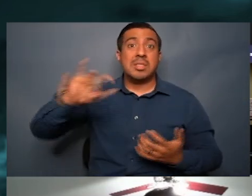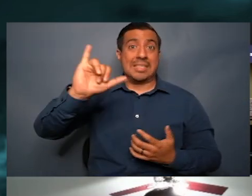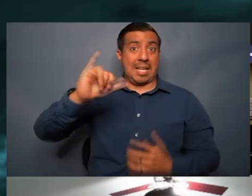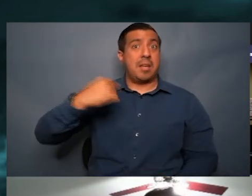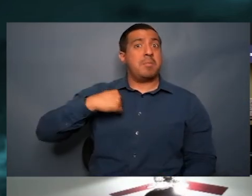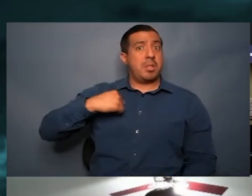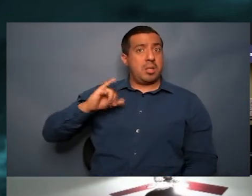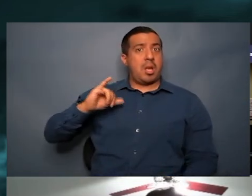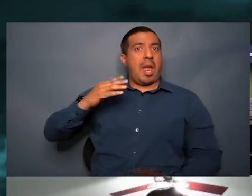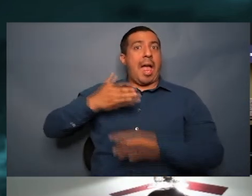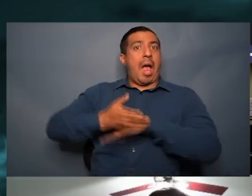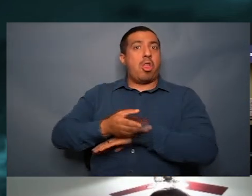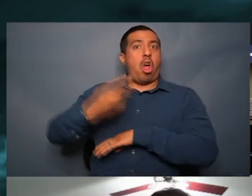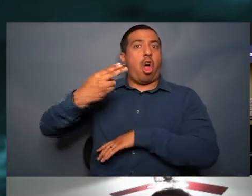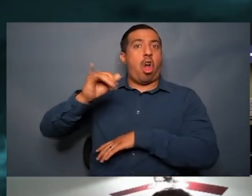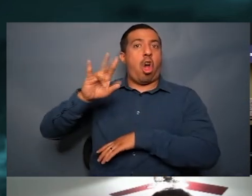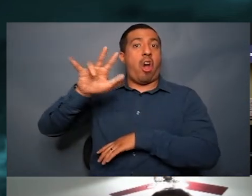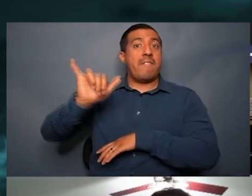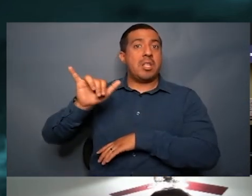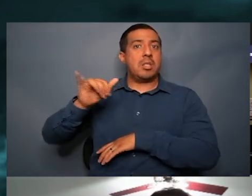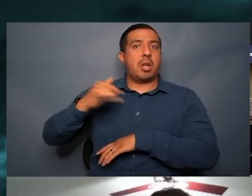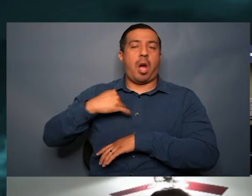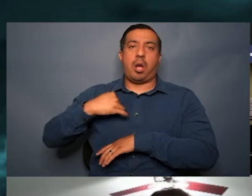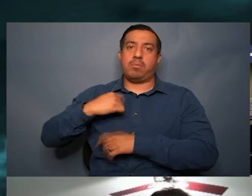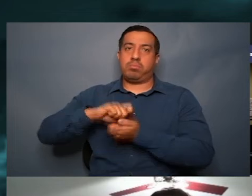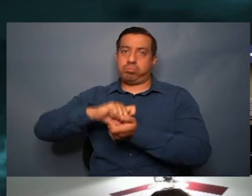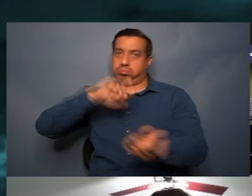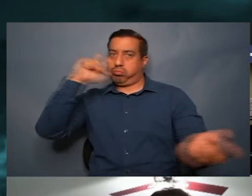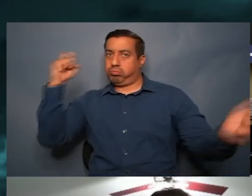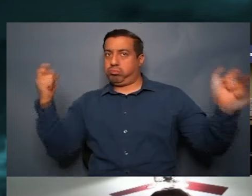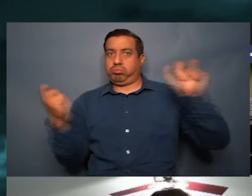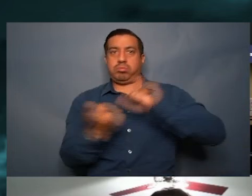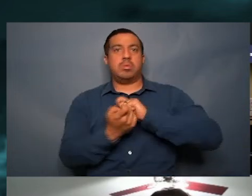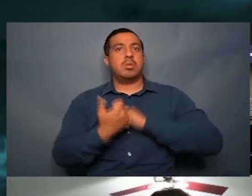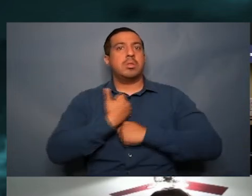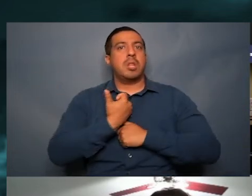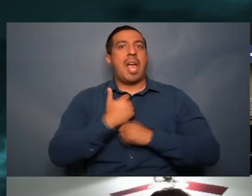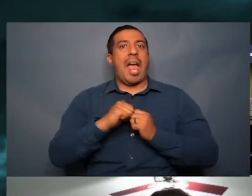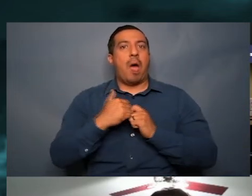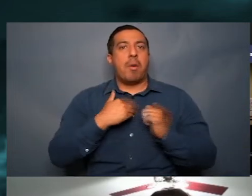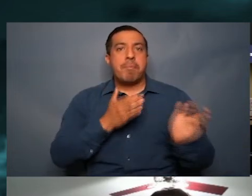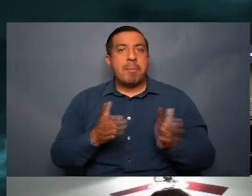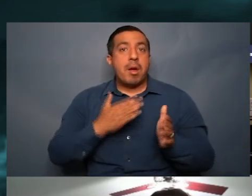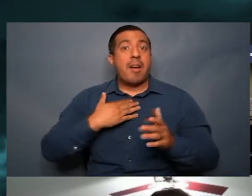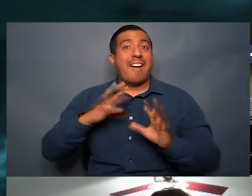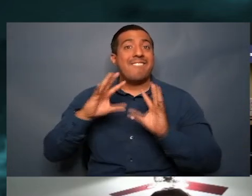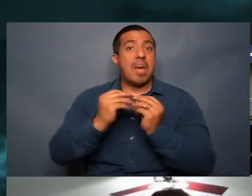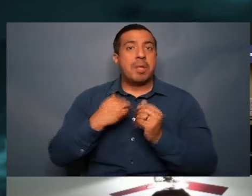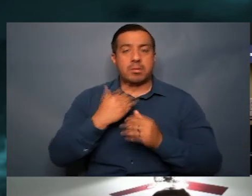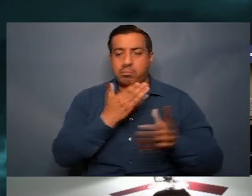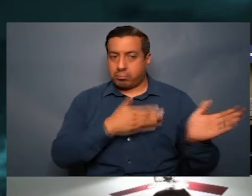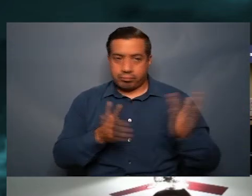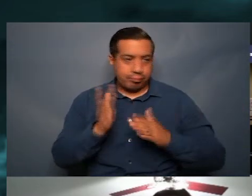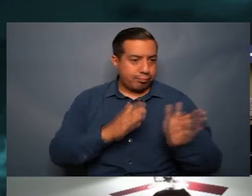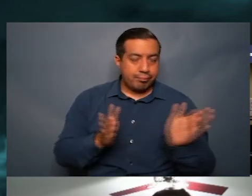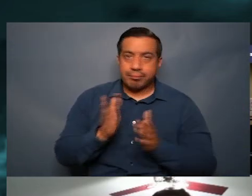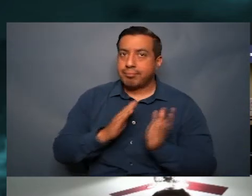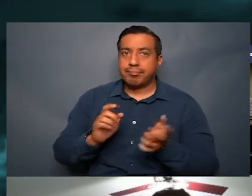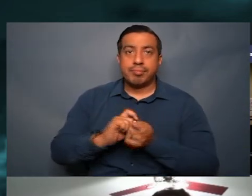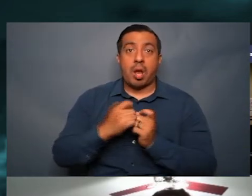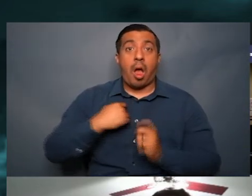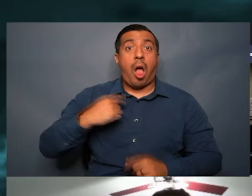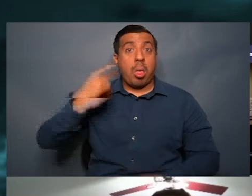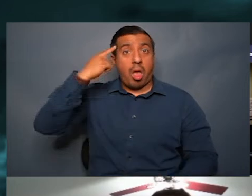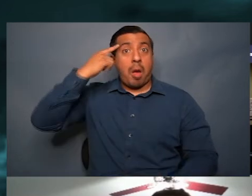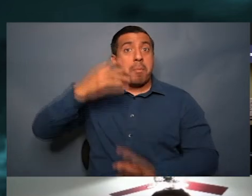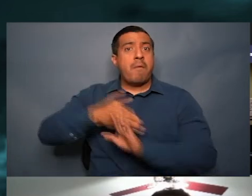me, after Harvey, I've made some significant changes on the preparedness levels for my family. And I thought I was